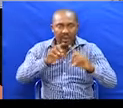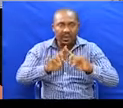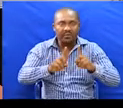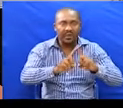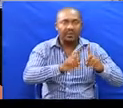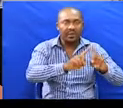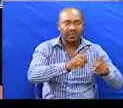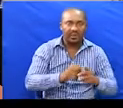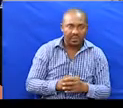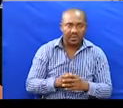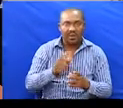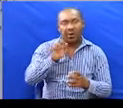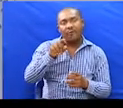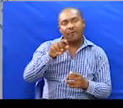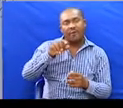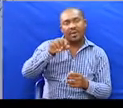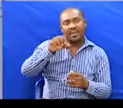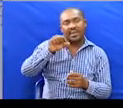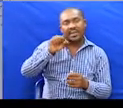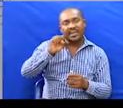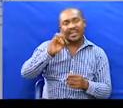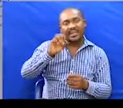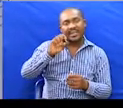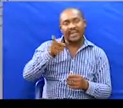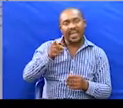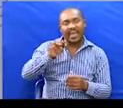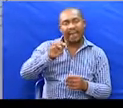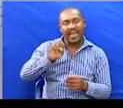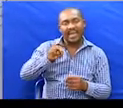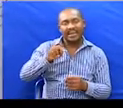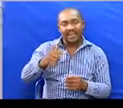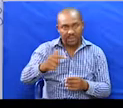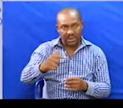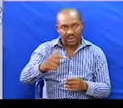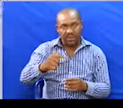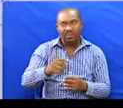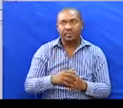consists of particles. These are particles or segments.